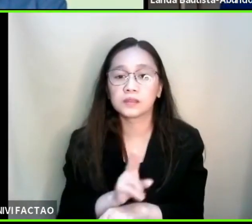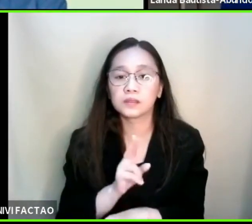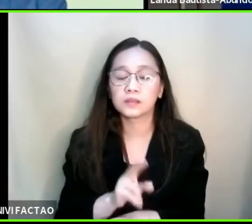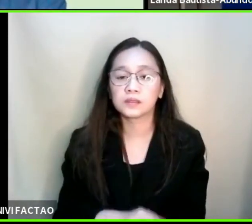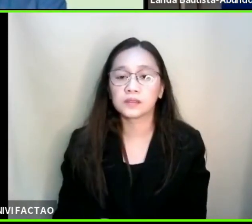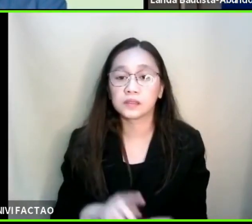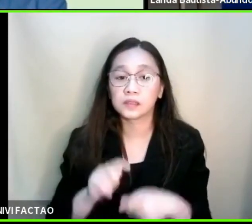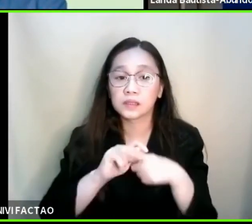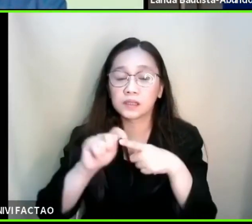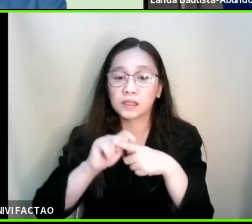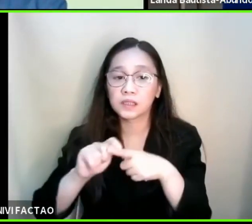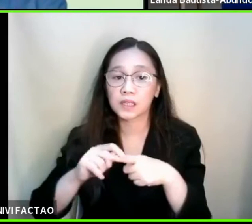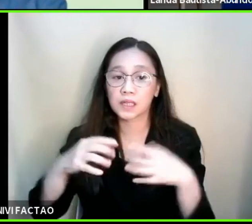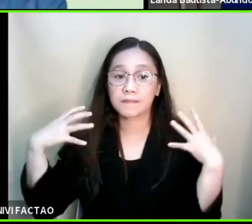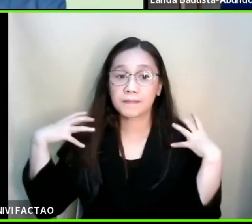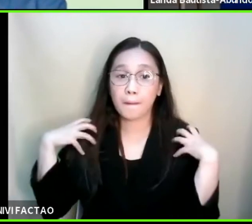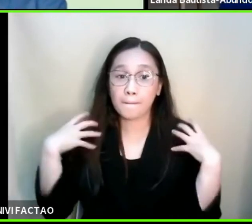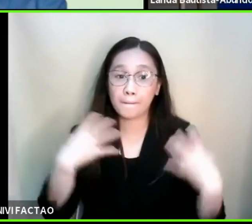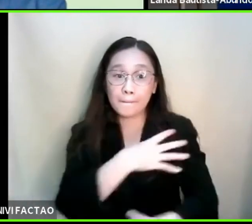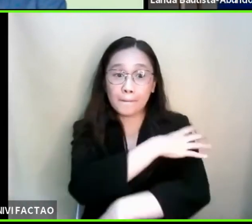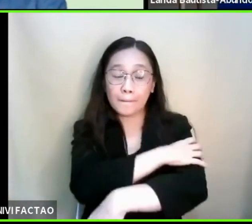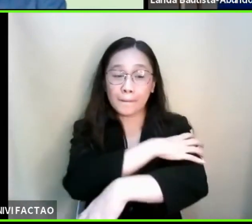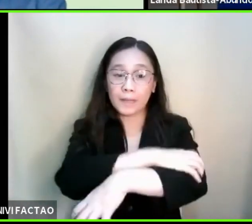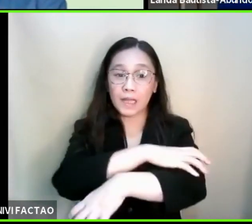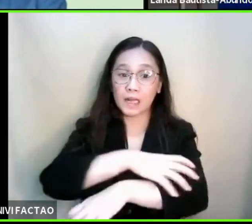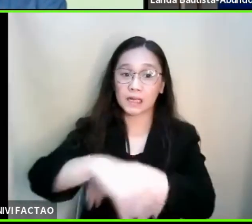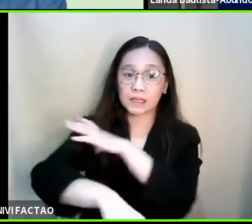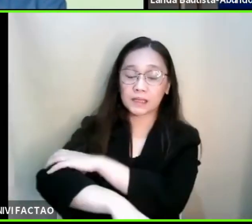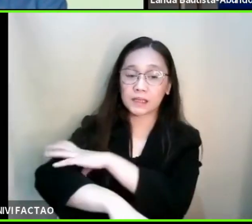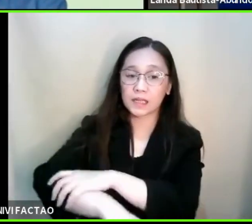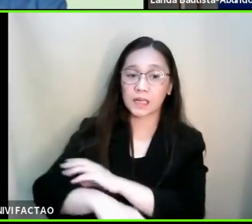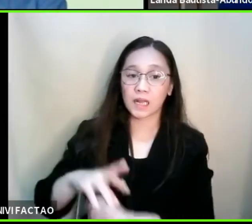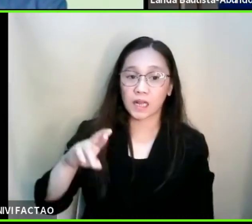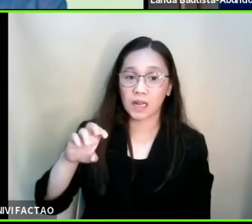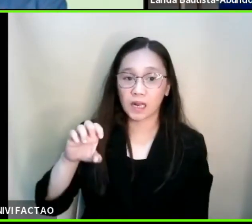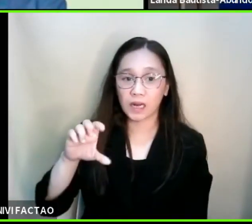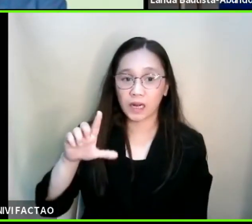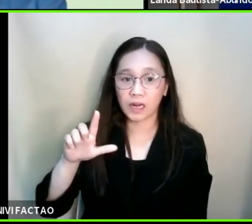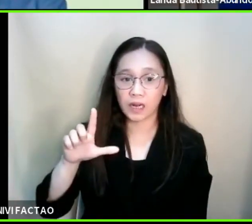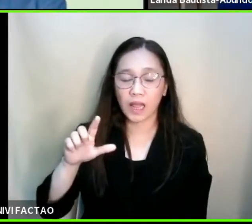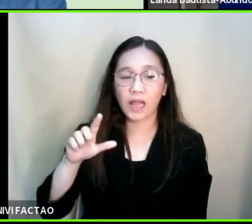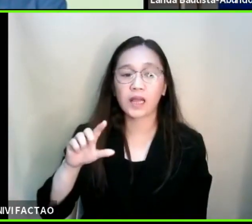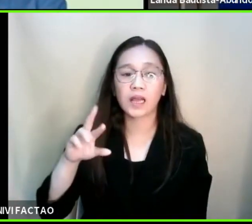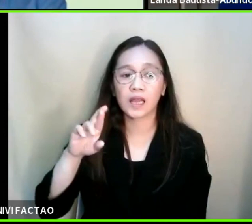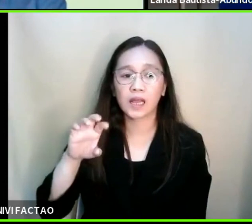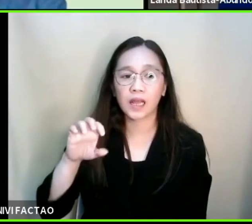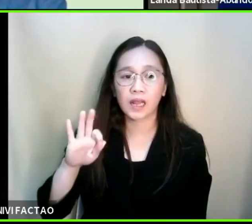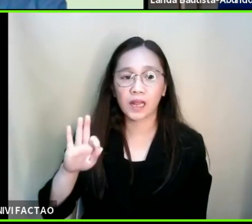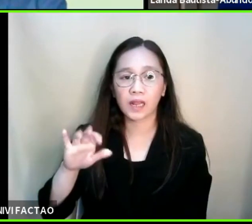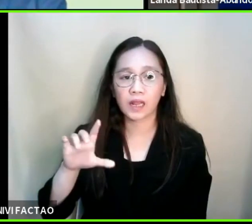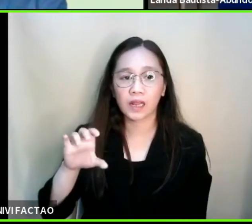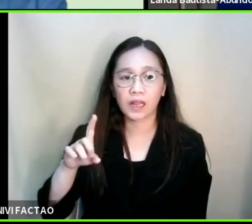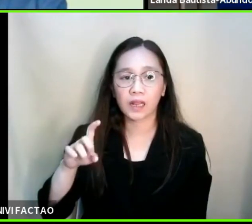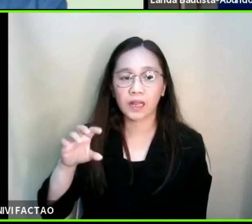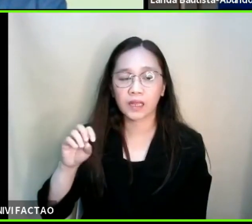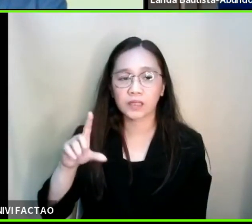in reflexology, for example, or yung iba sa kanila may iba't ibang options